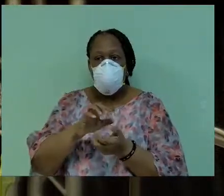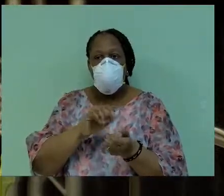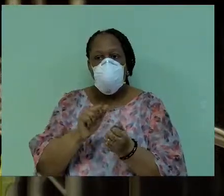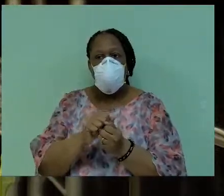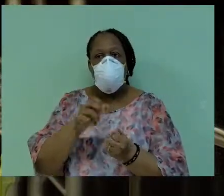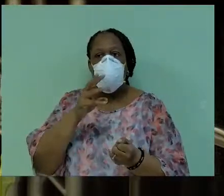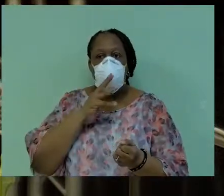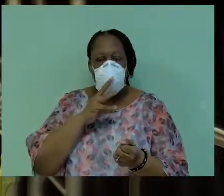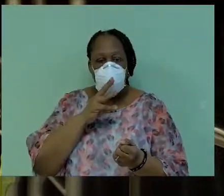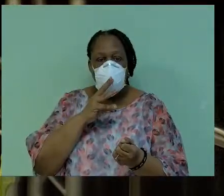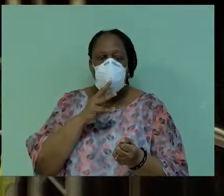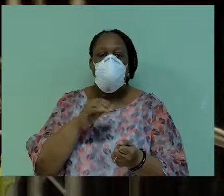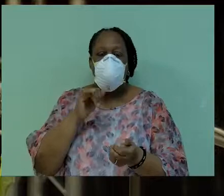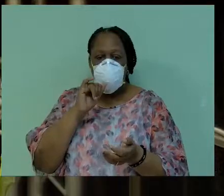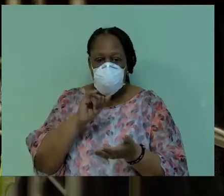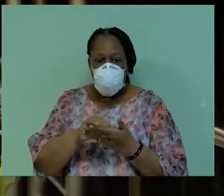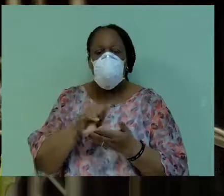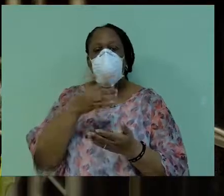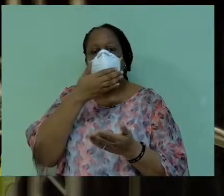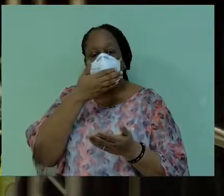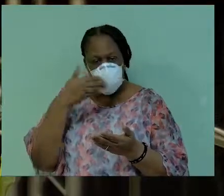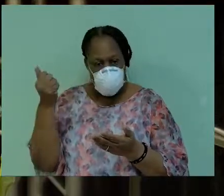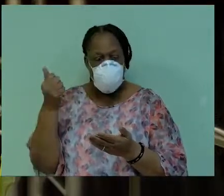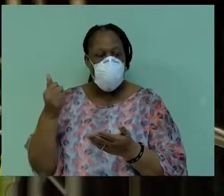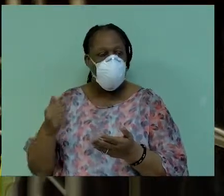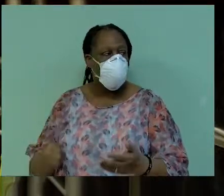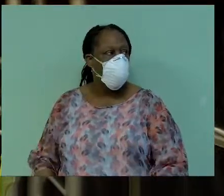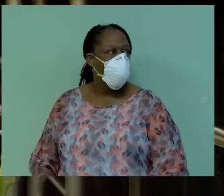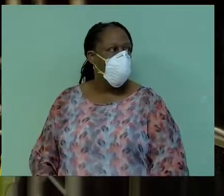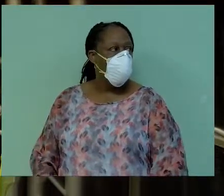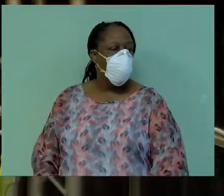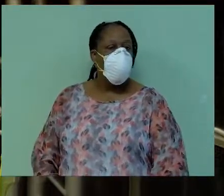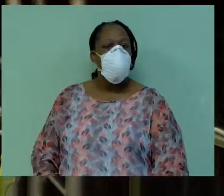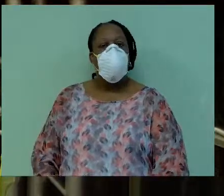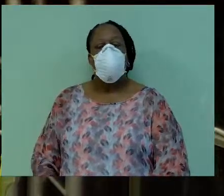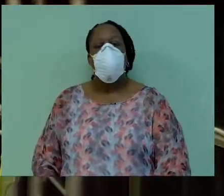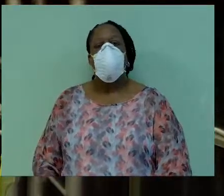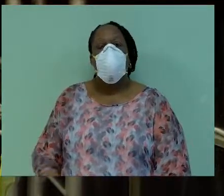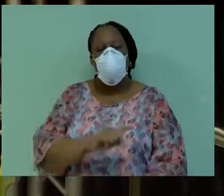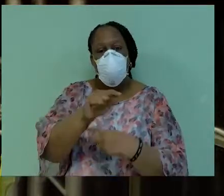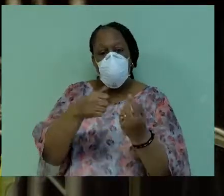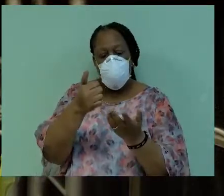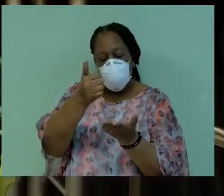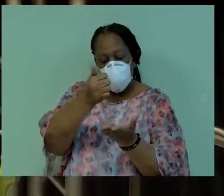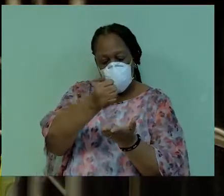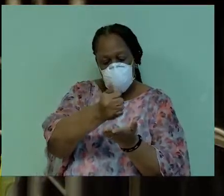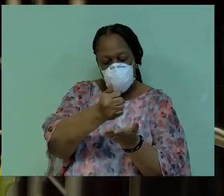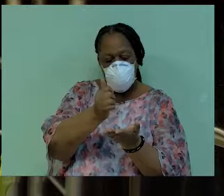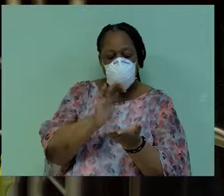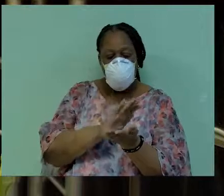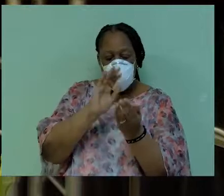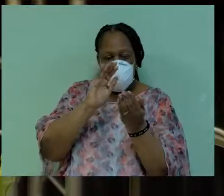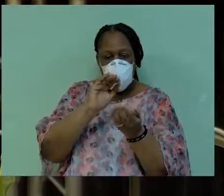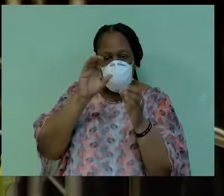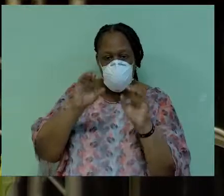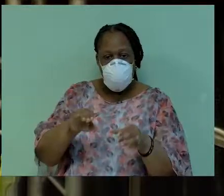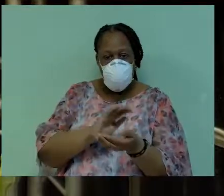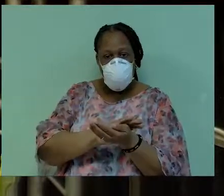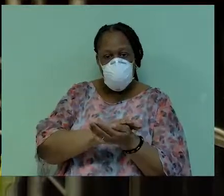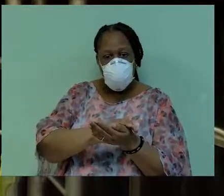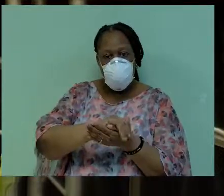what do I mean by contact time? That gives the alcohol enough time to move across the membrane